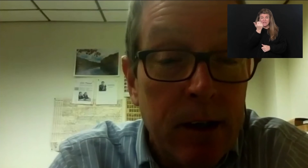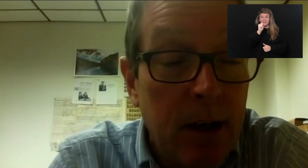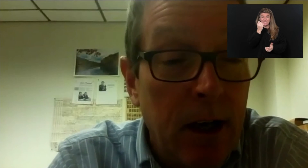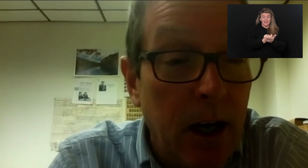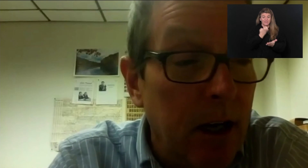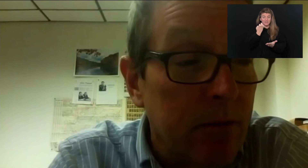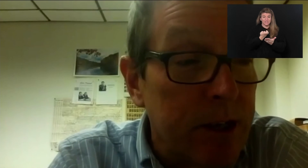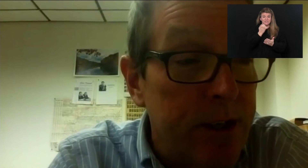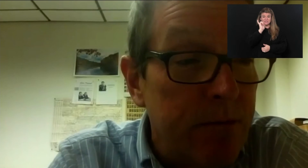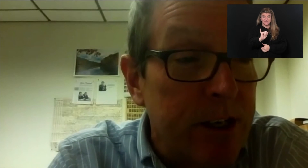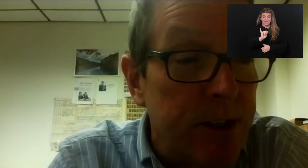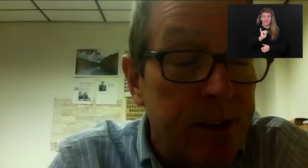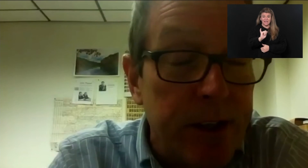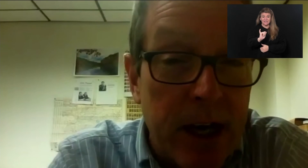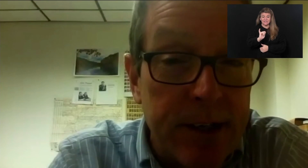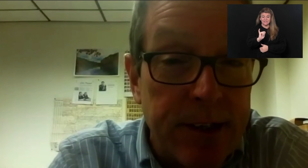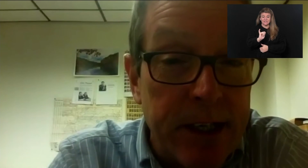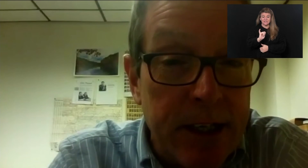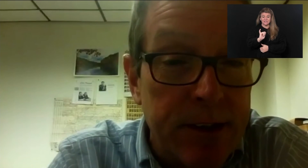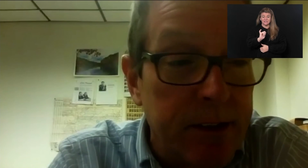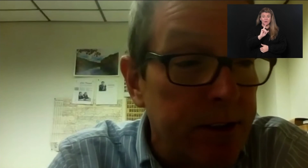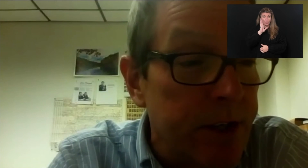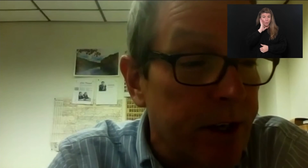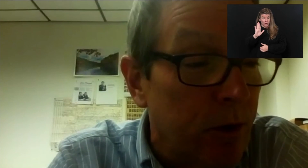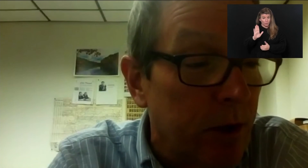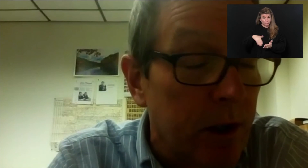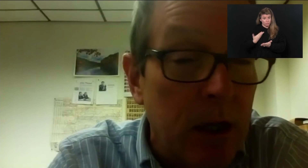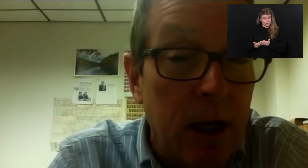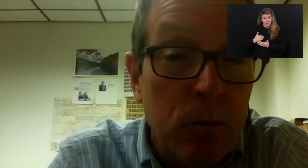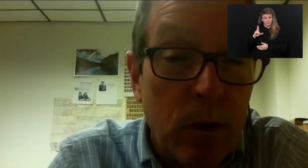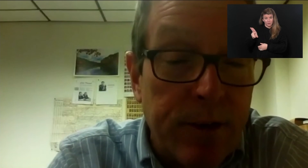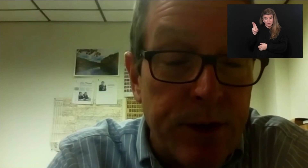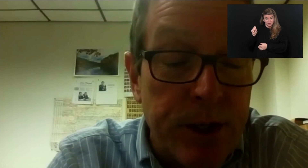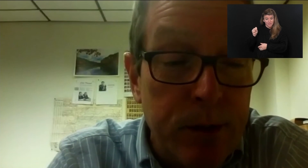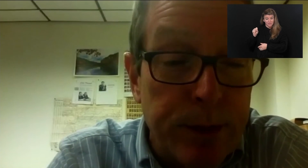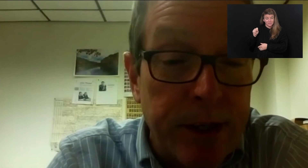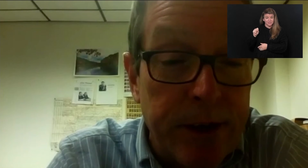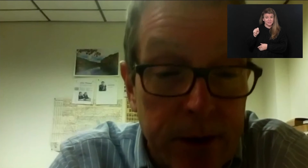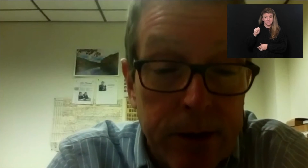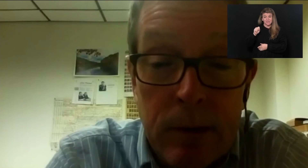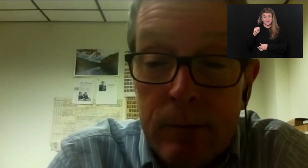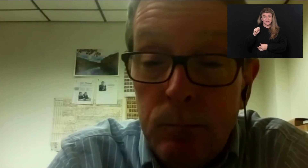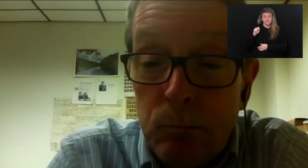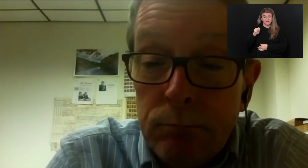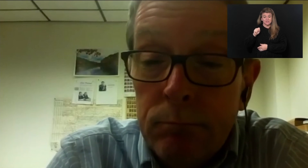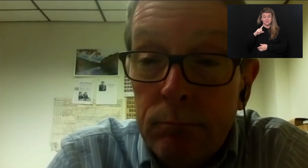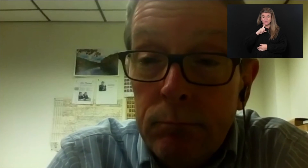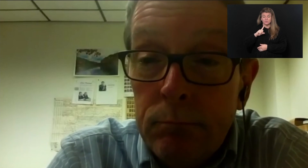that's reached the United States in general or West Virginia in particular?